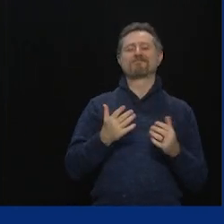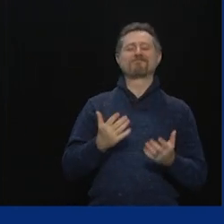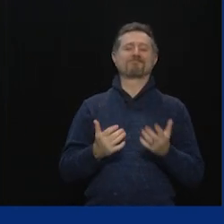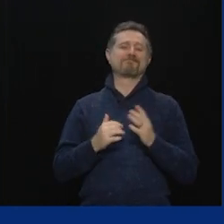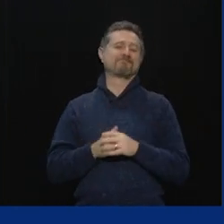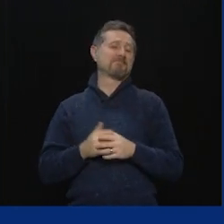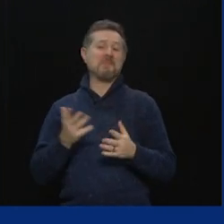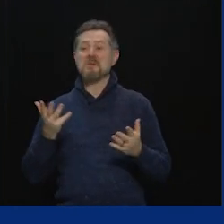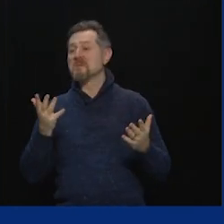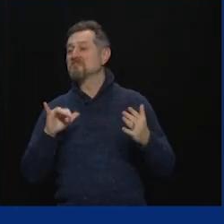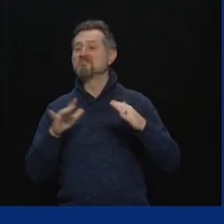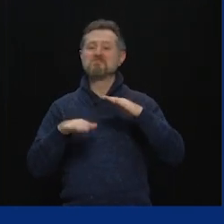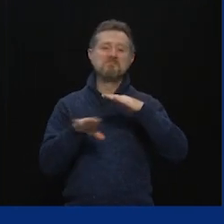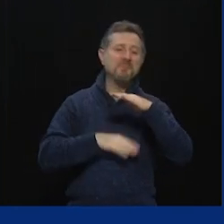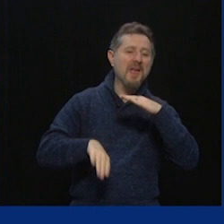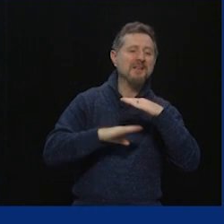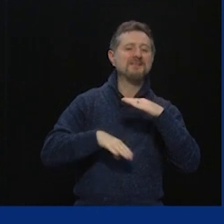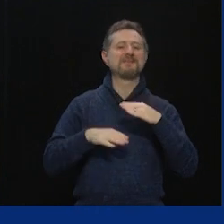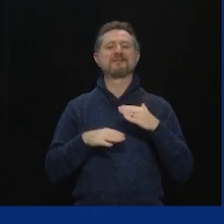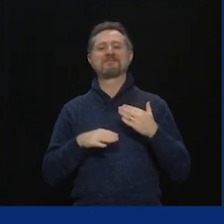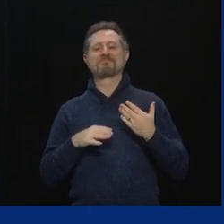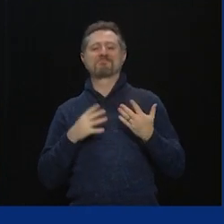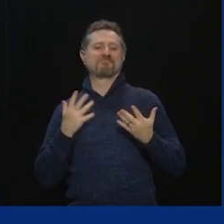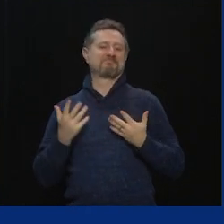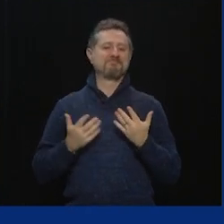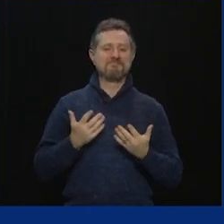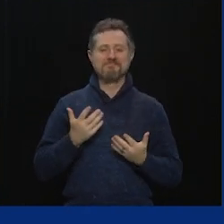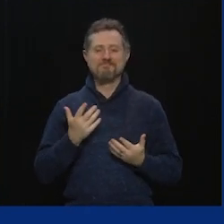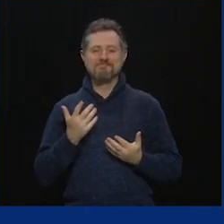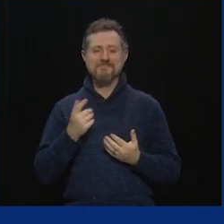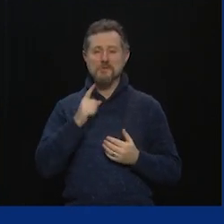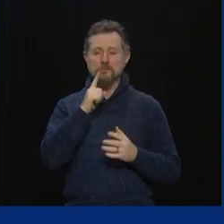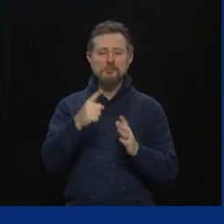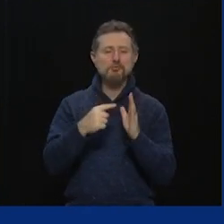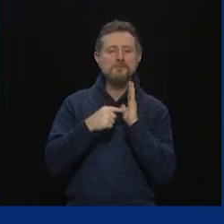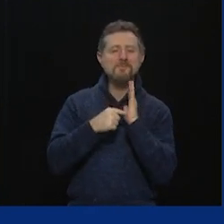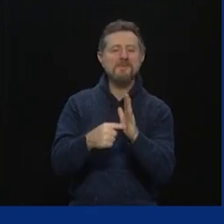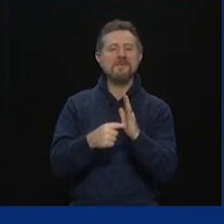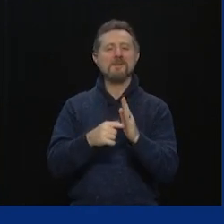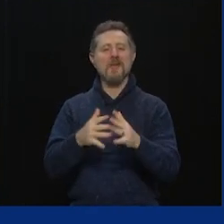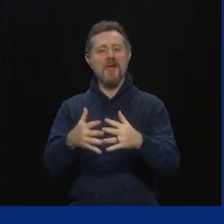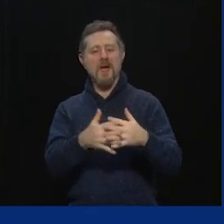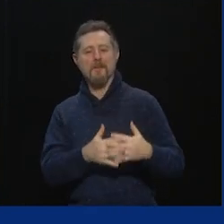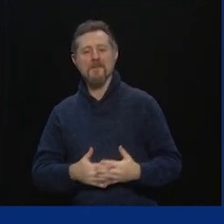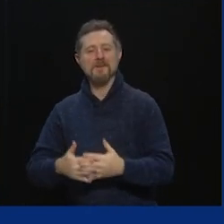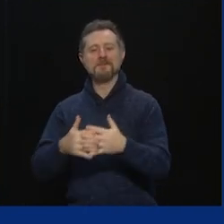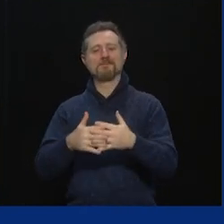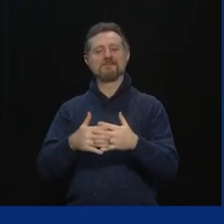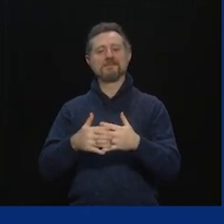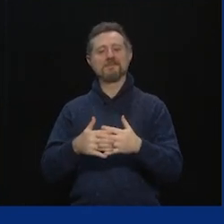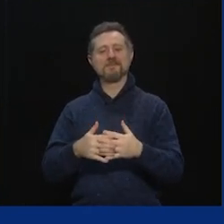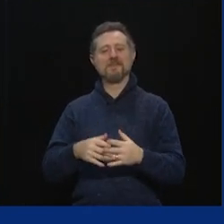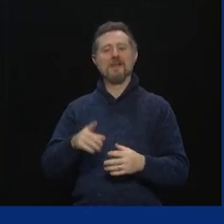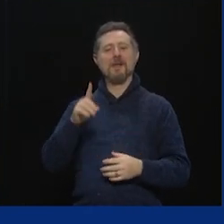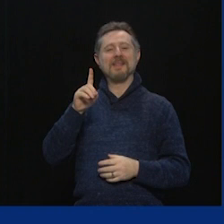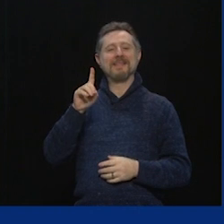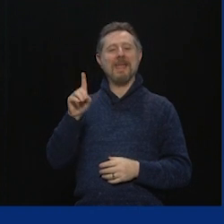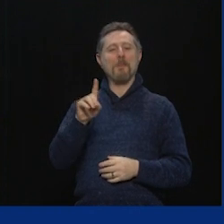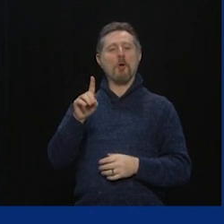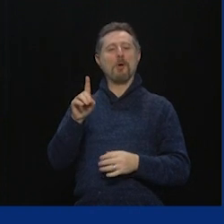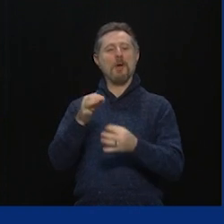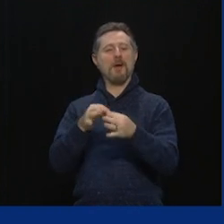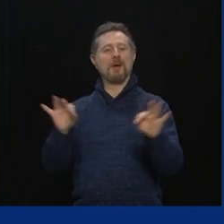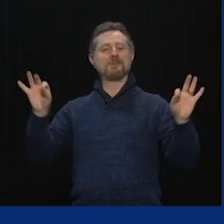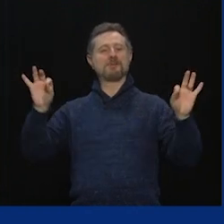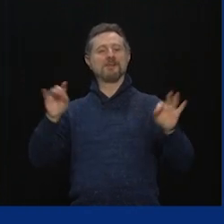basic substance of democracy. And the universities and colleges have to take a lead position, and